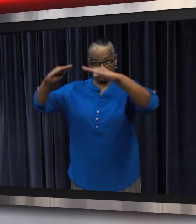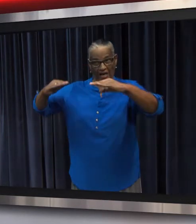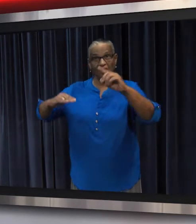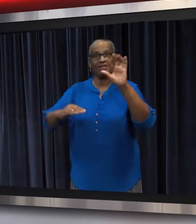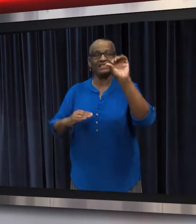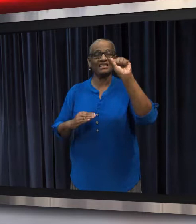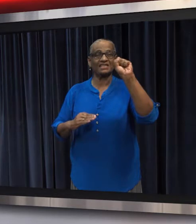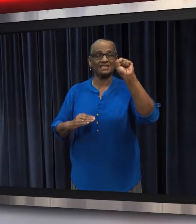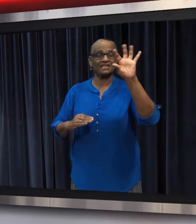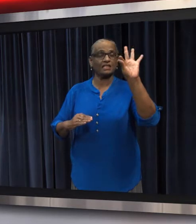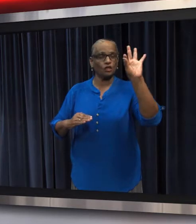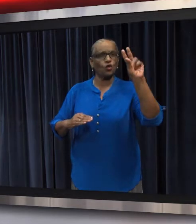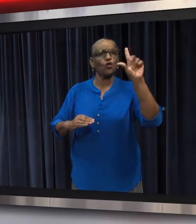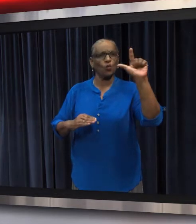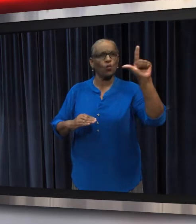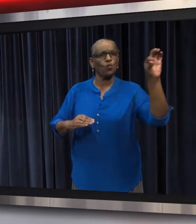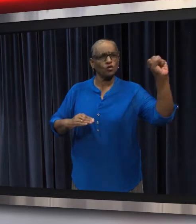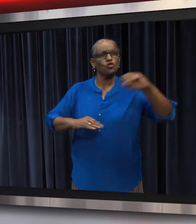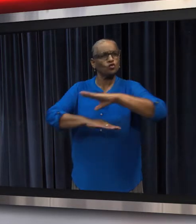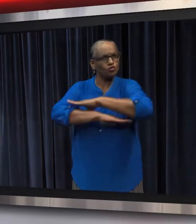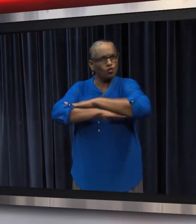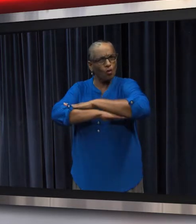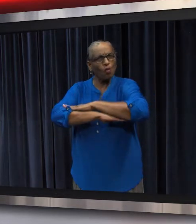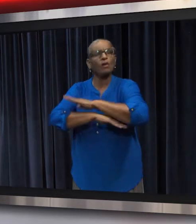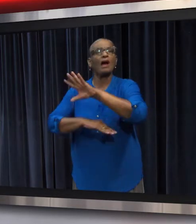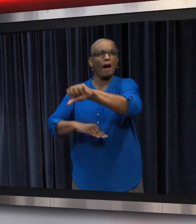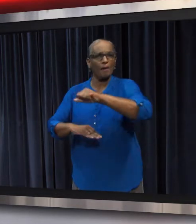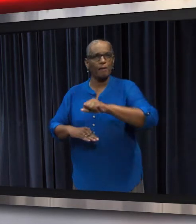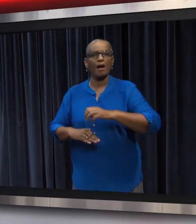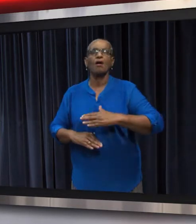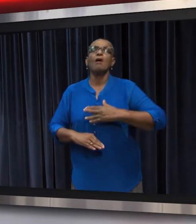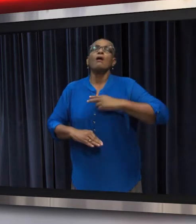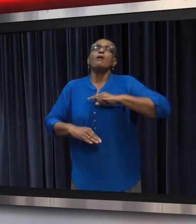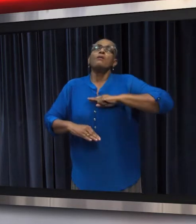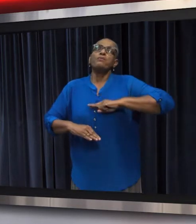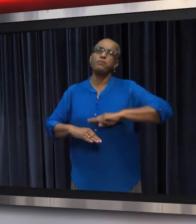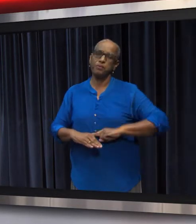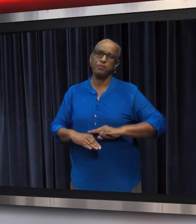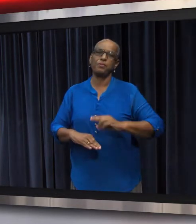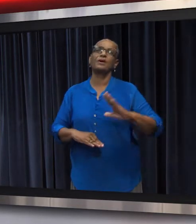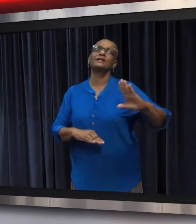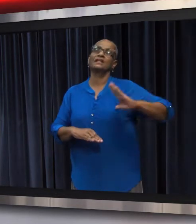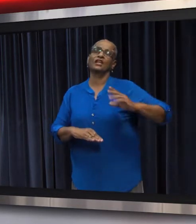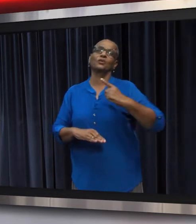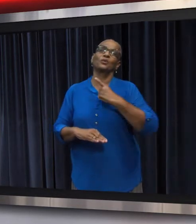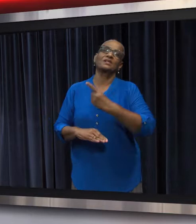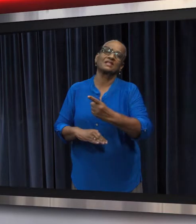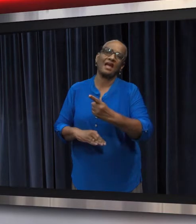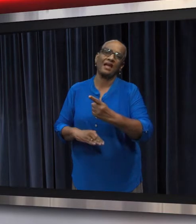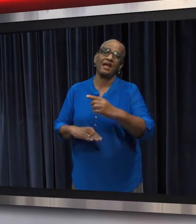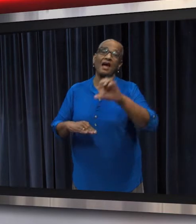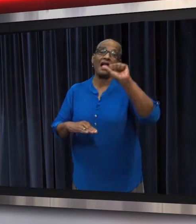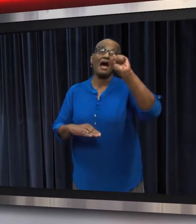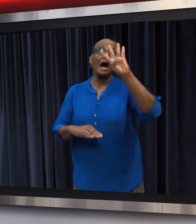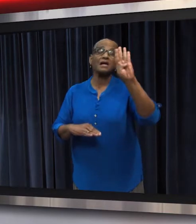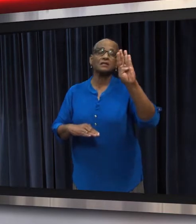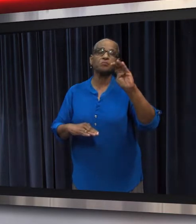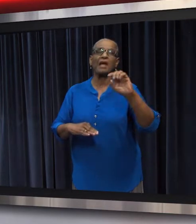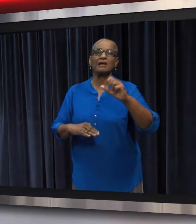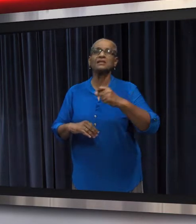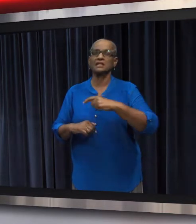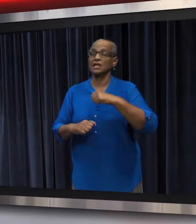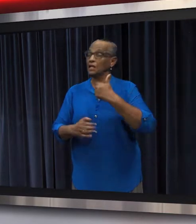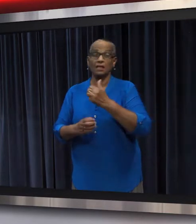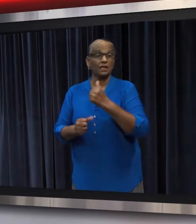addressed. This is a relief for the school's management. It is known that asbestos is harmful